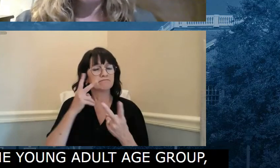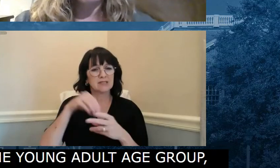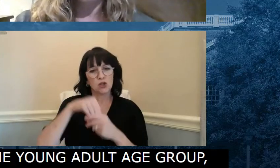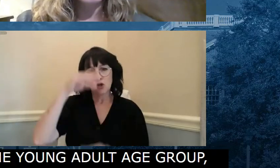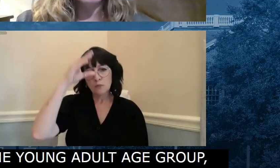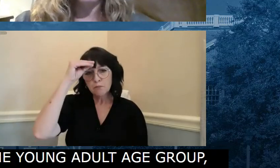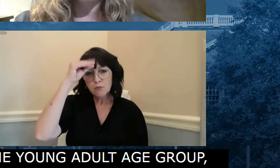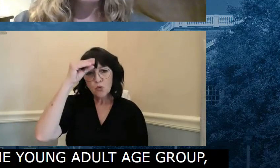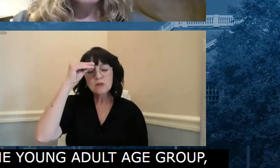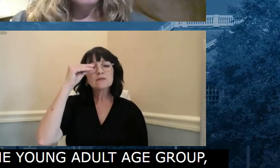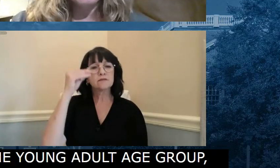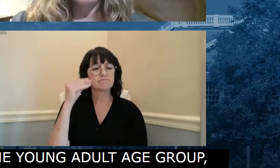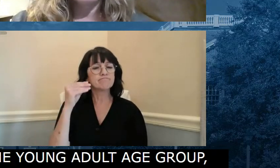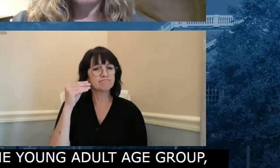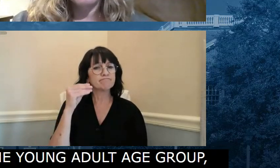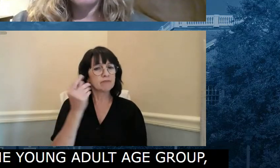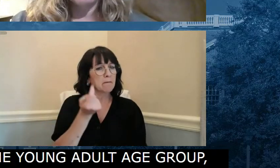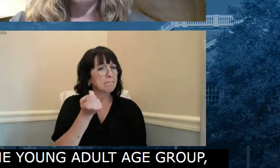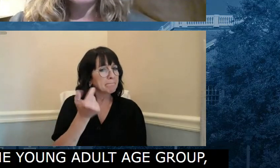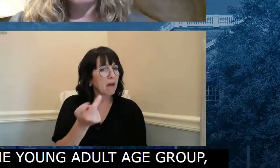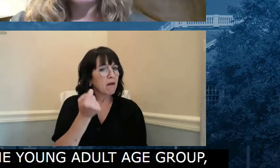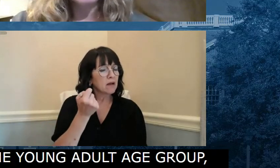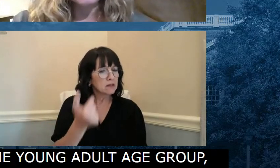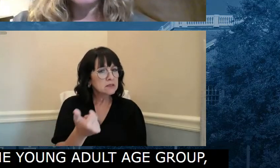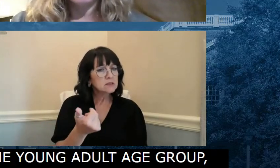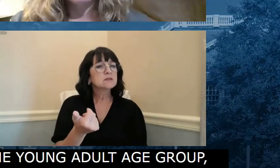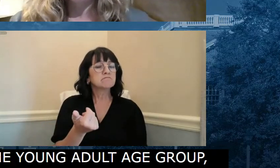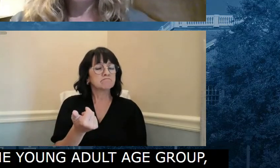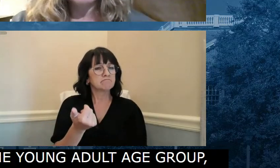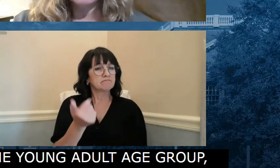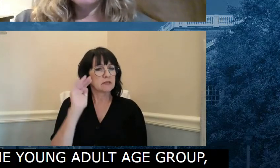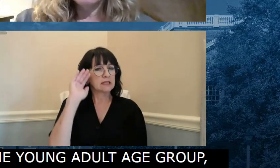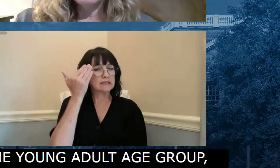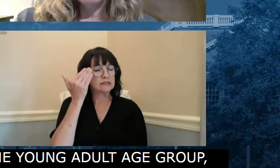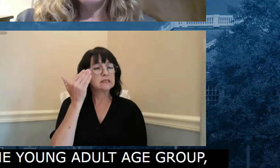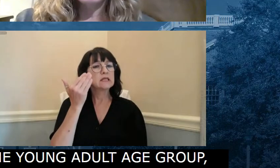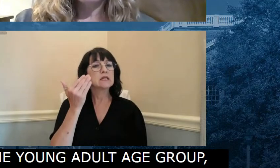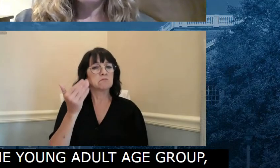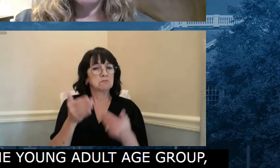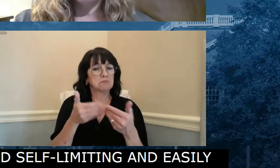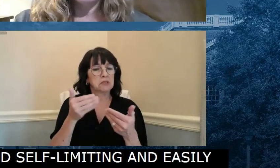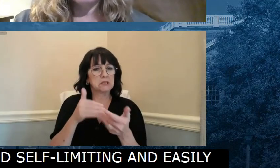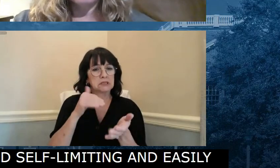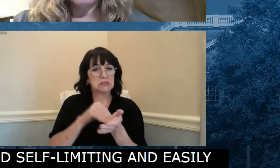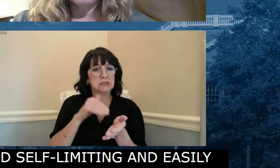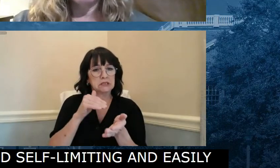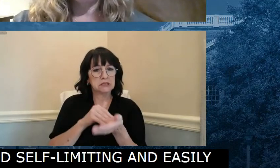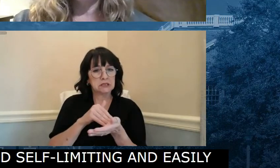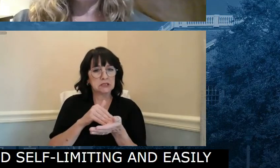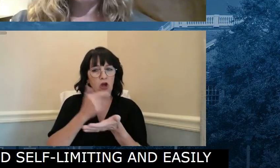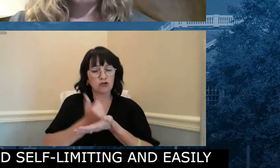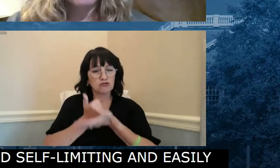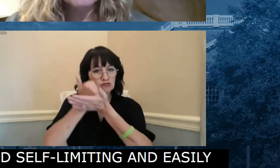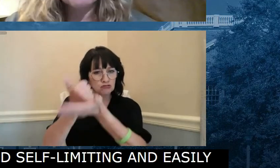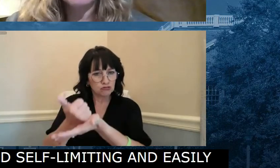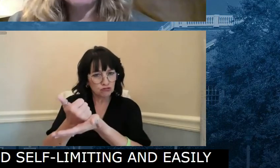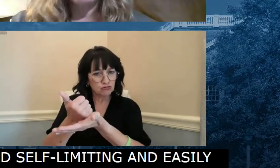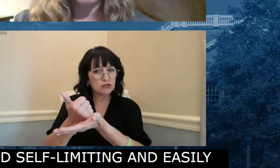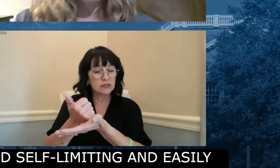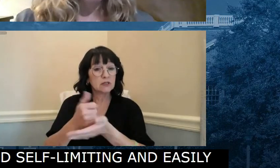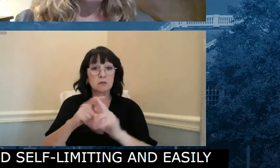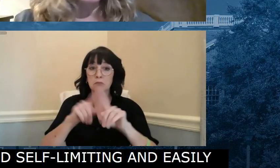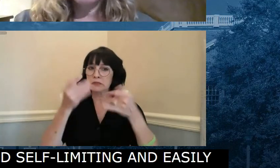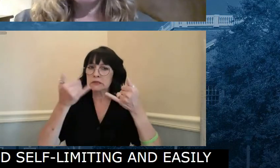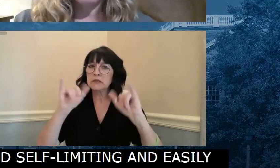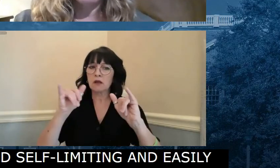and self-limiting and easily treated. But it is something that is being watched very